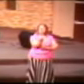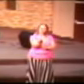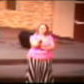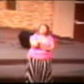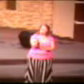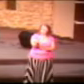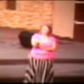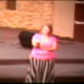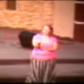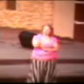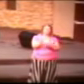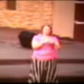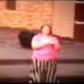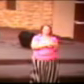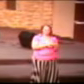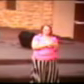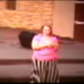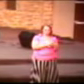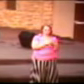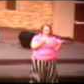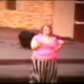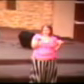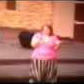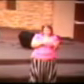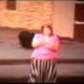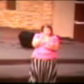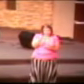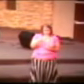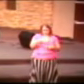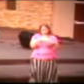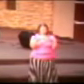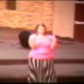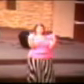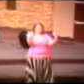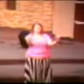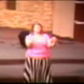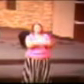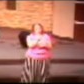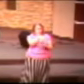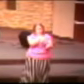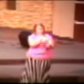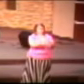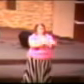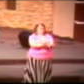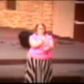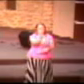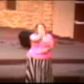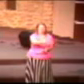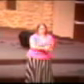Thirteen people are the reason why we sit here some 2,000 years later.